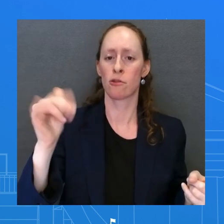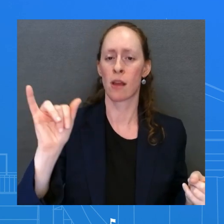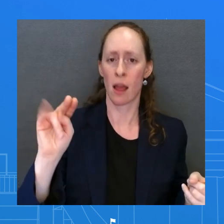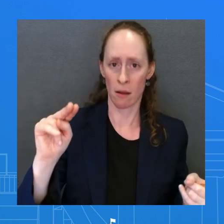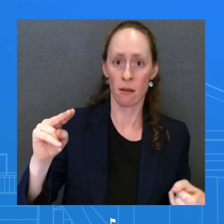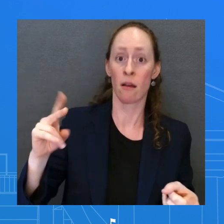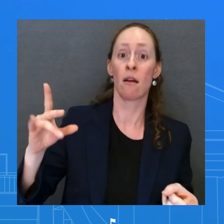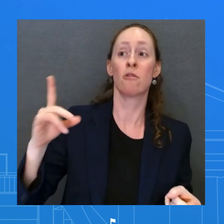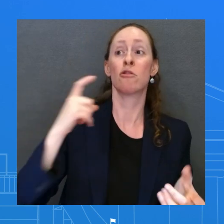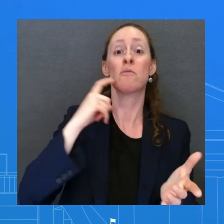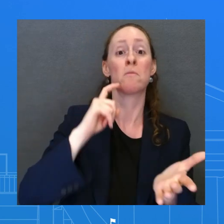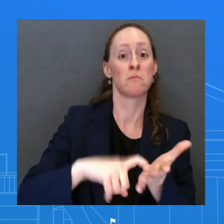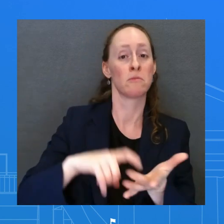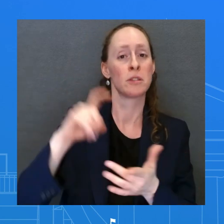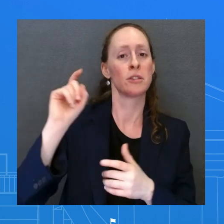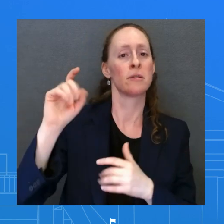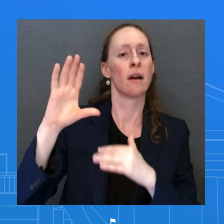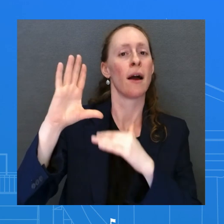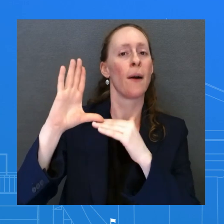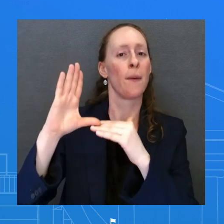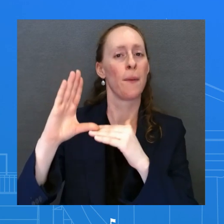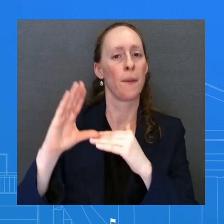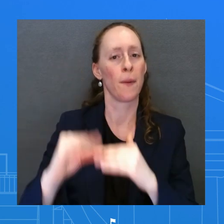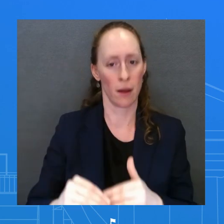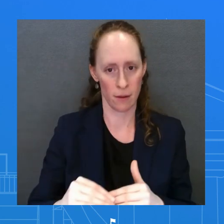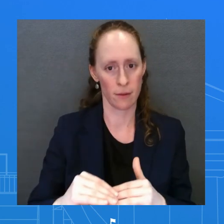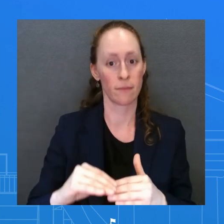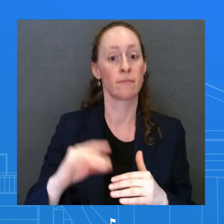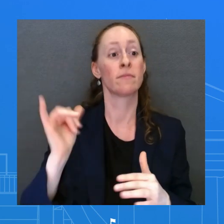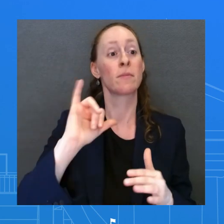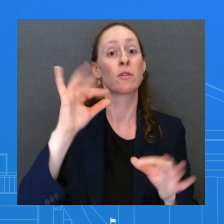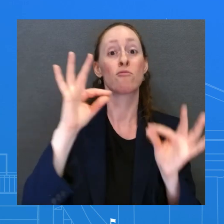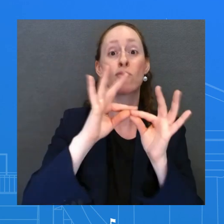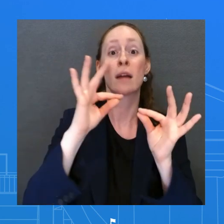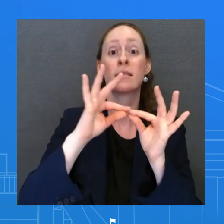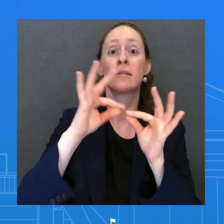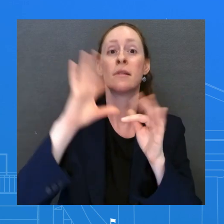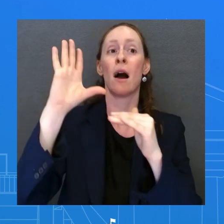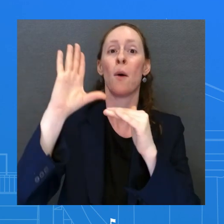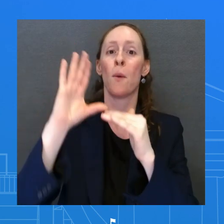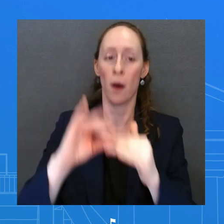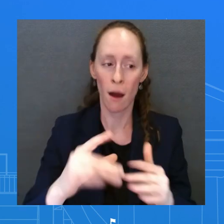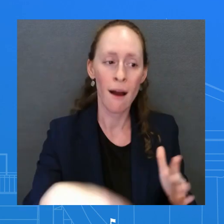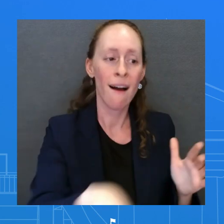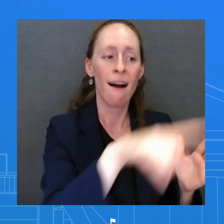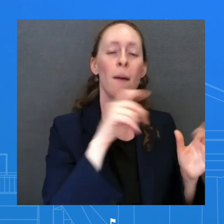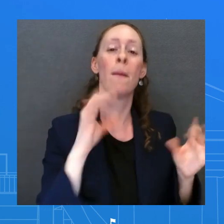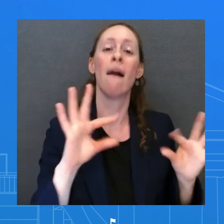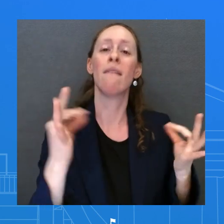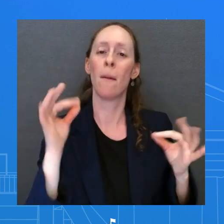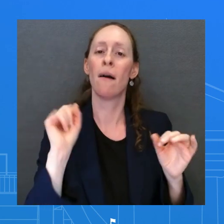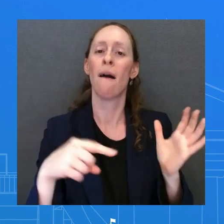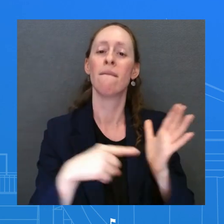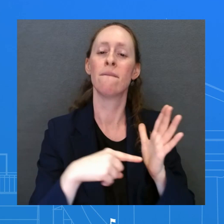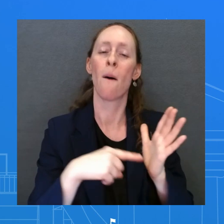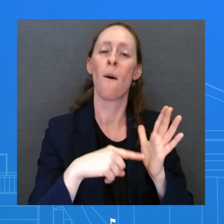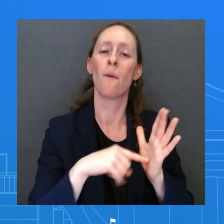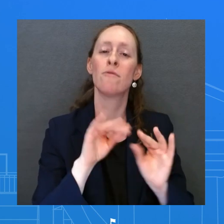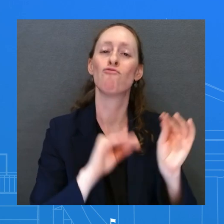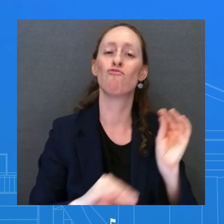should decline further, creating more breathing room for working families. So did the president confront the CEOs here today about that? I'm not going to get